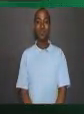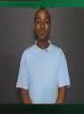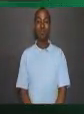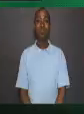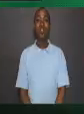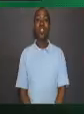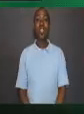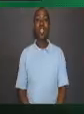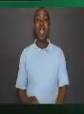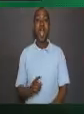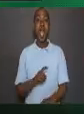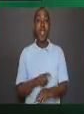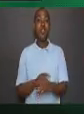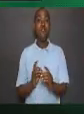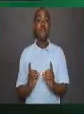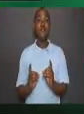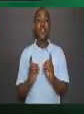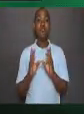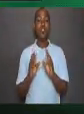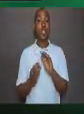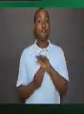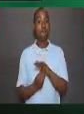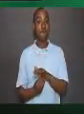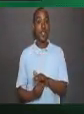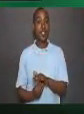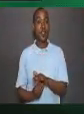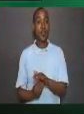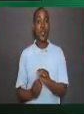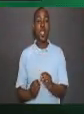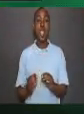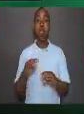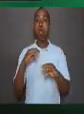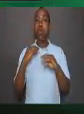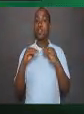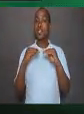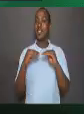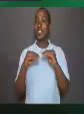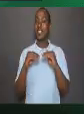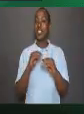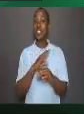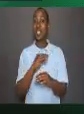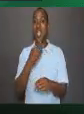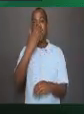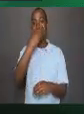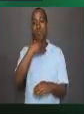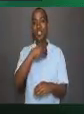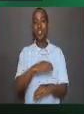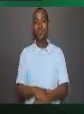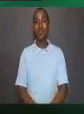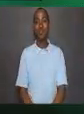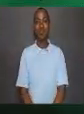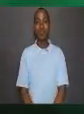The rate of diffusion is affected by concentration and temperature.